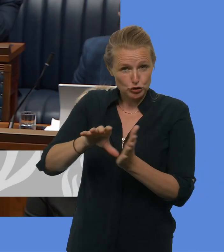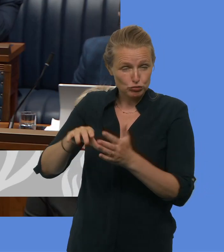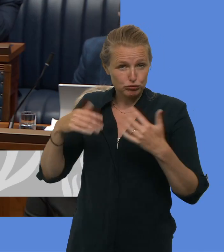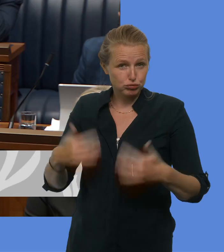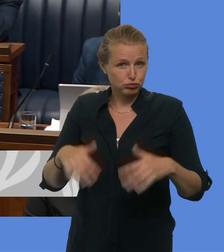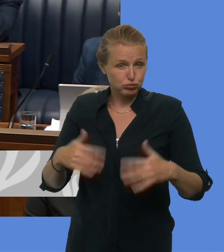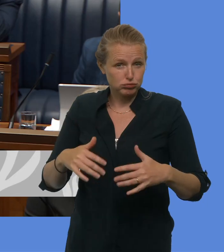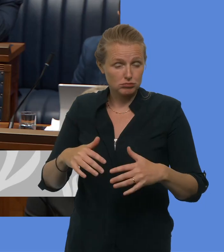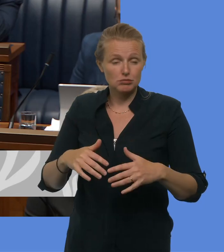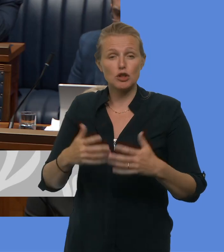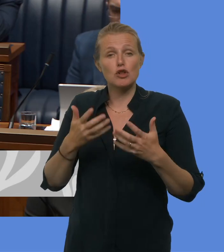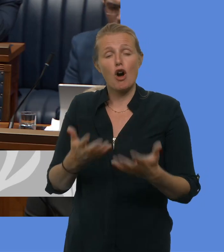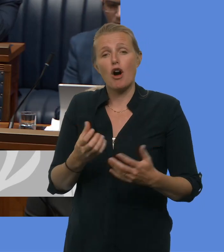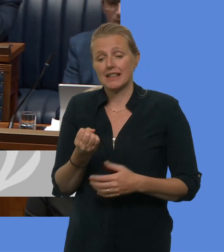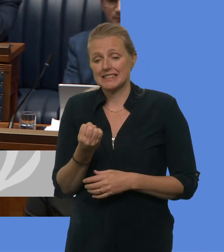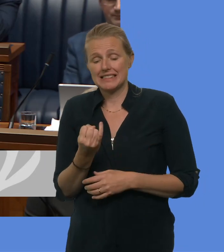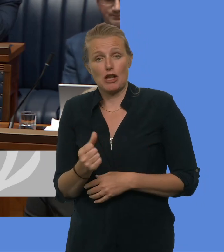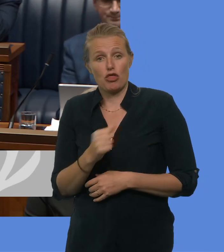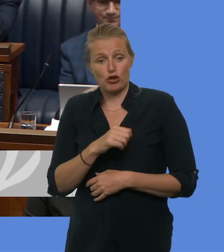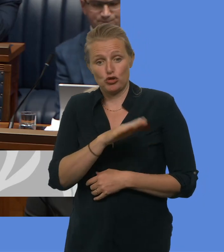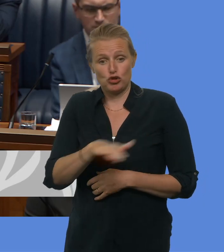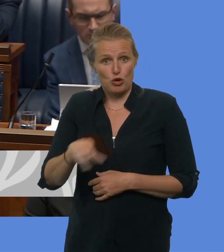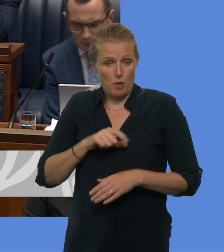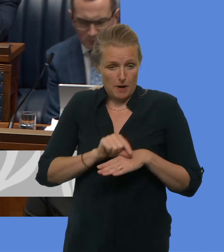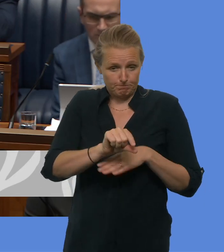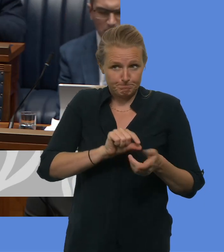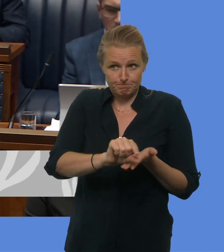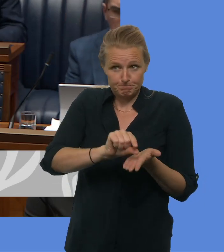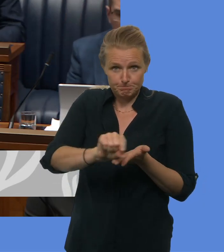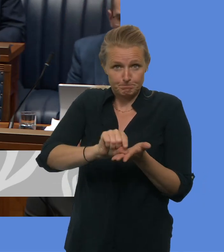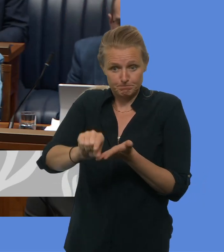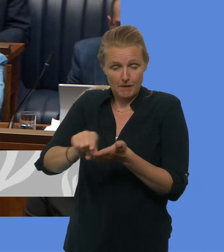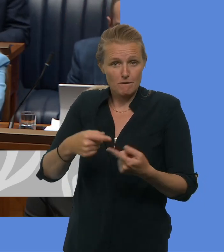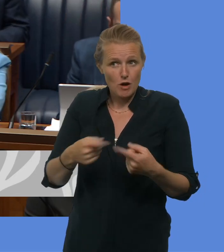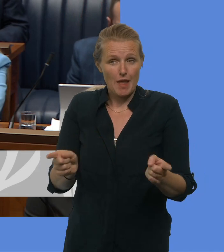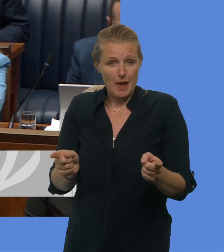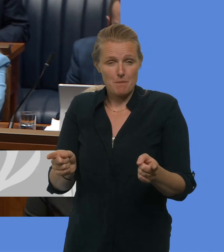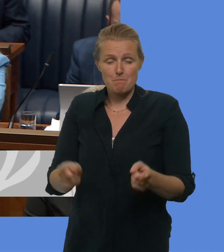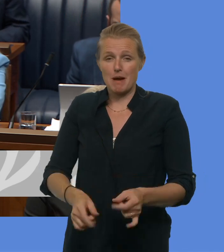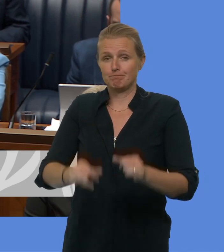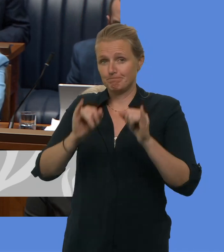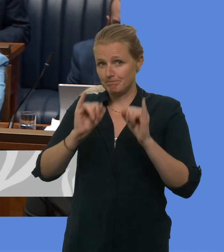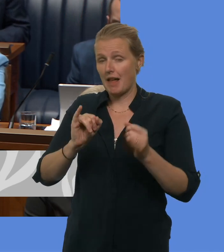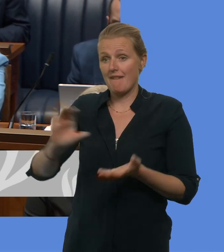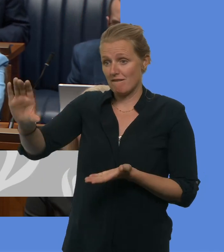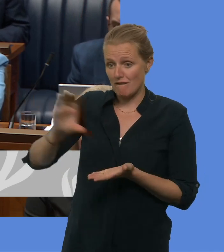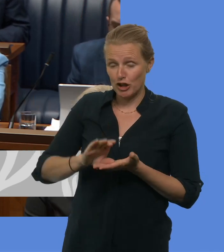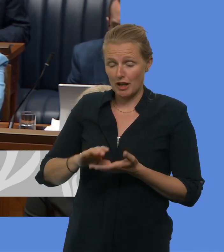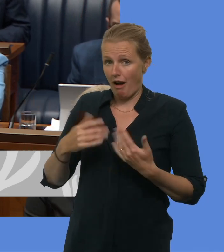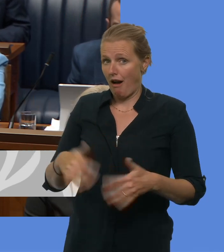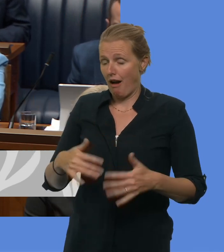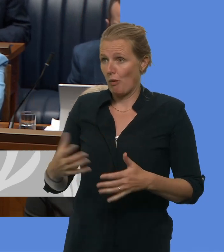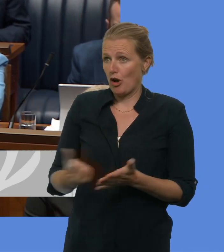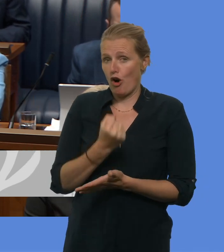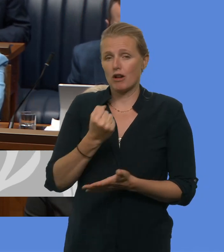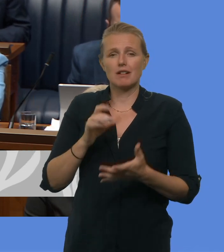reached 16,000 children, and that's how many that have registered. But because of the funding that we were able to secure as